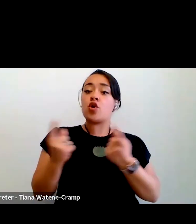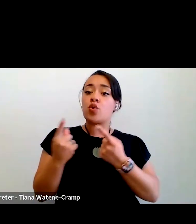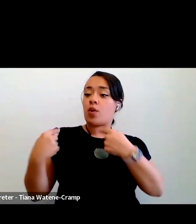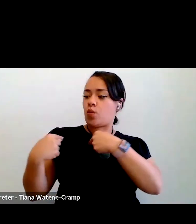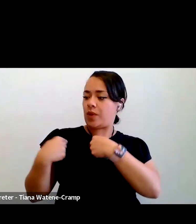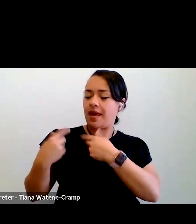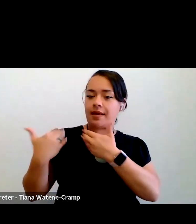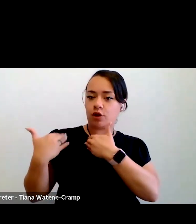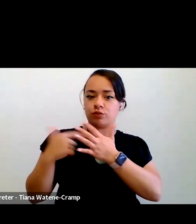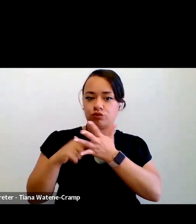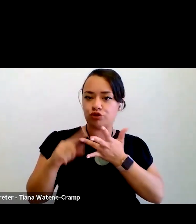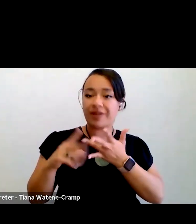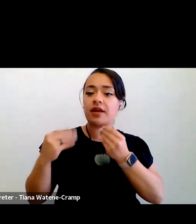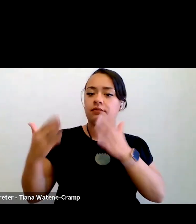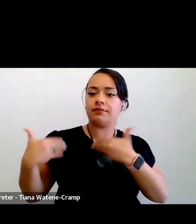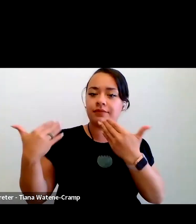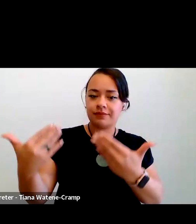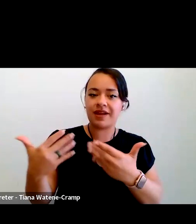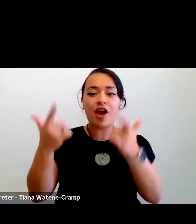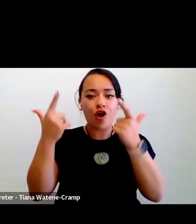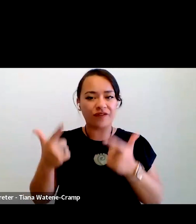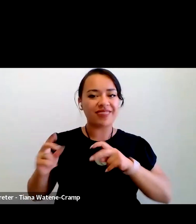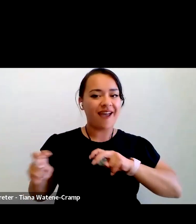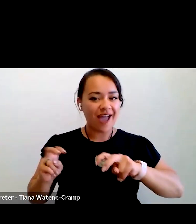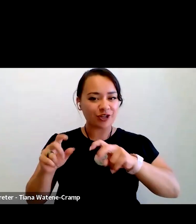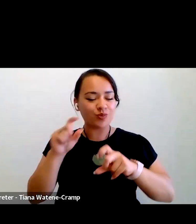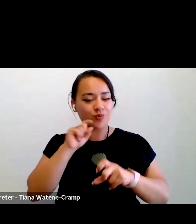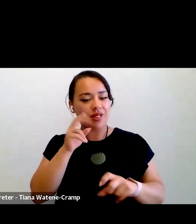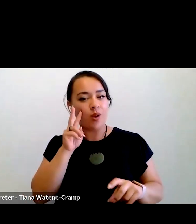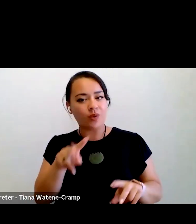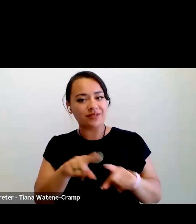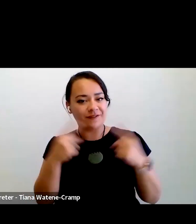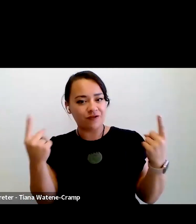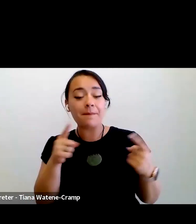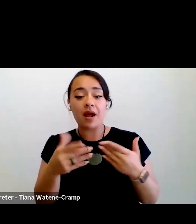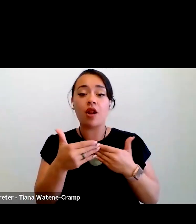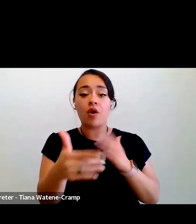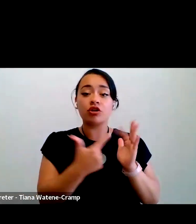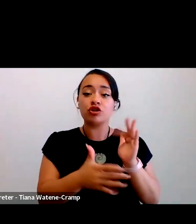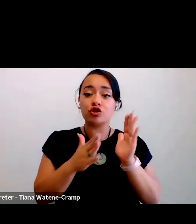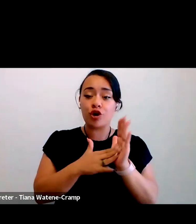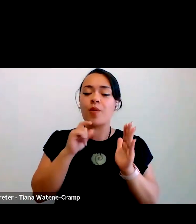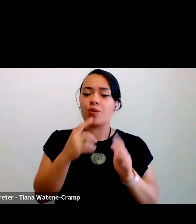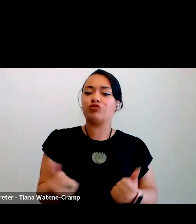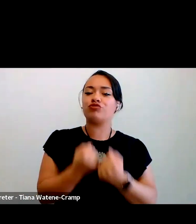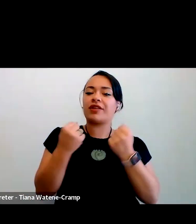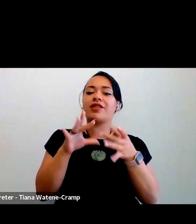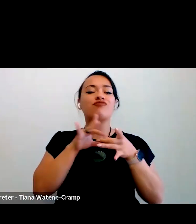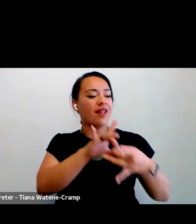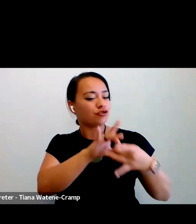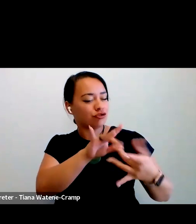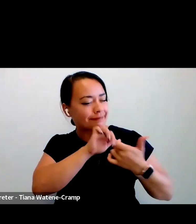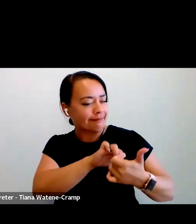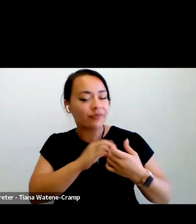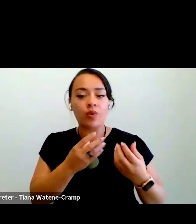And often the action will look different, but in terms of the long term, It will strengthen the relationship that you have to the communities